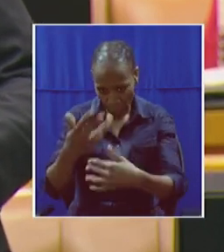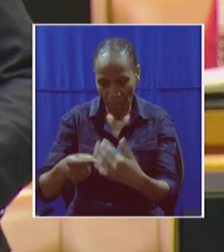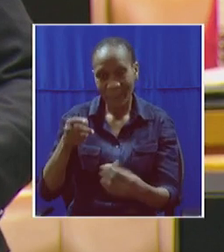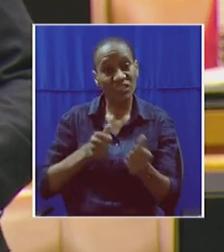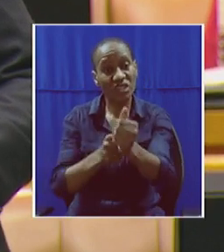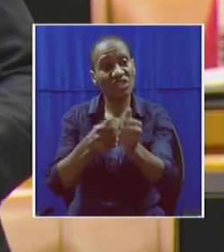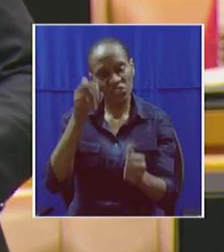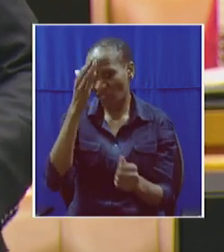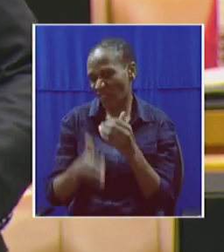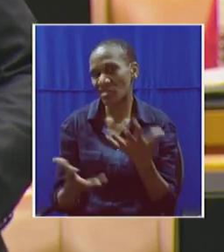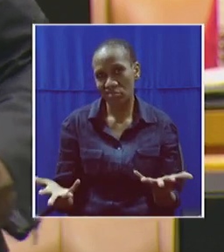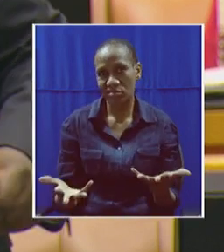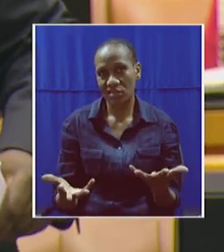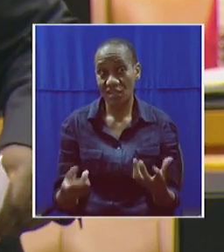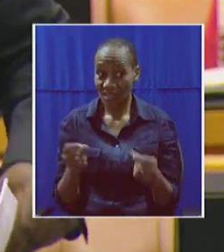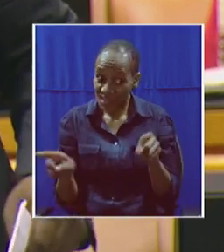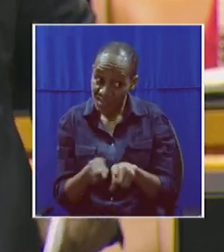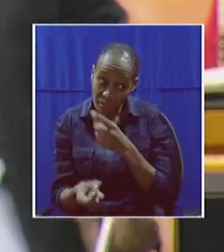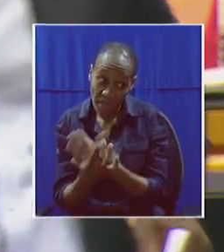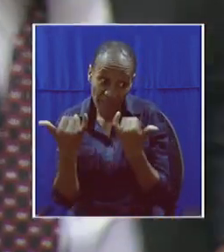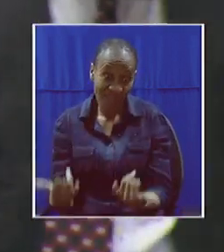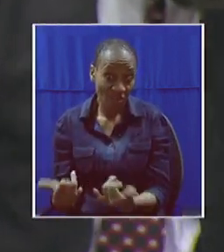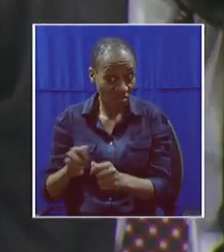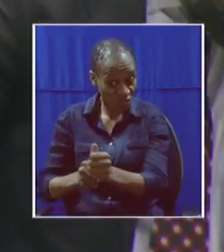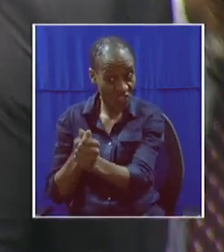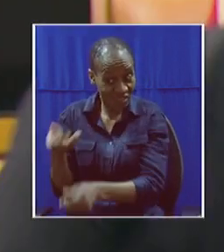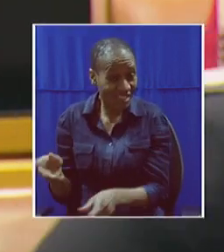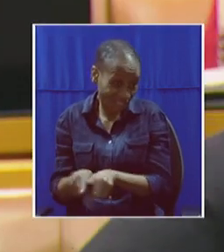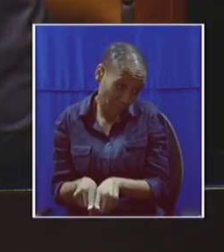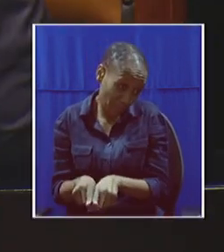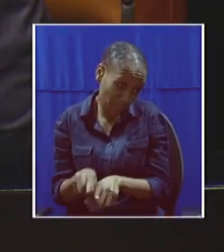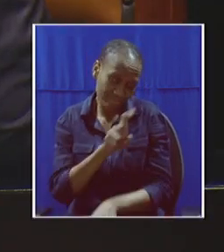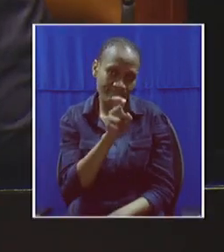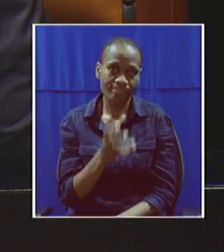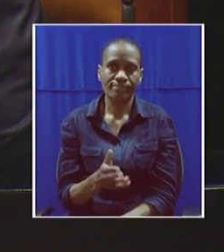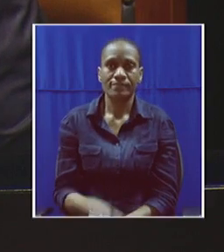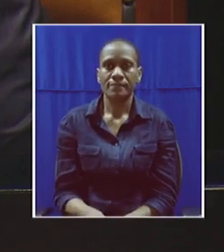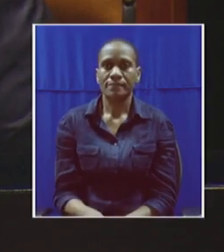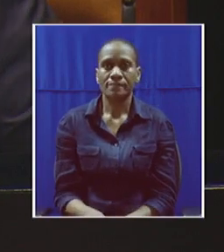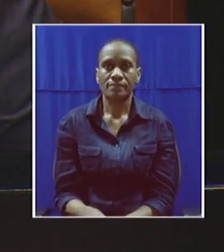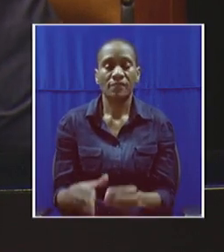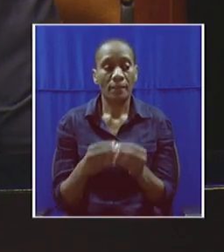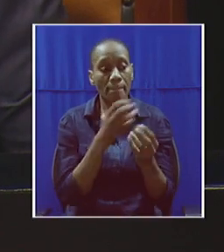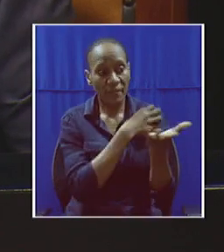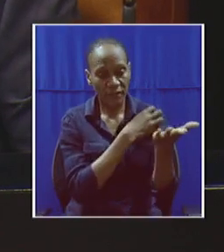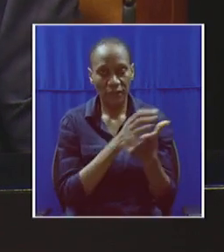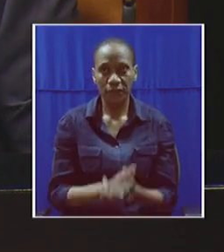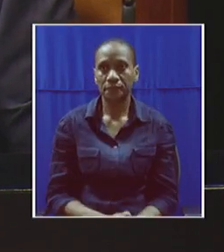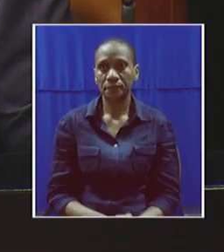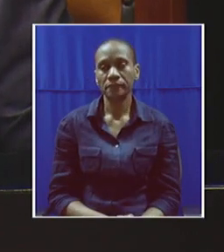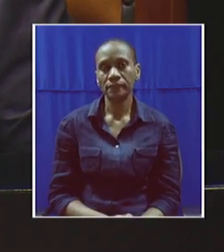we going to the same with this one thank you thank you honorable member honorable the